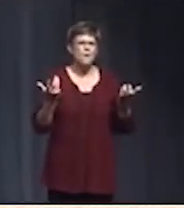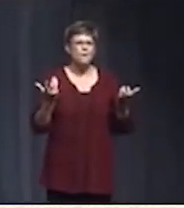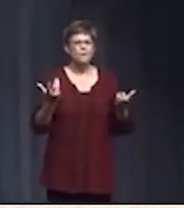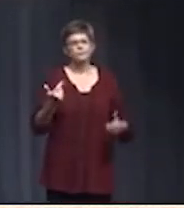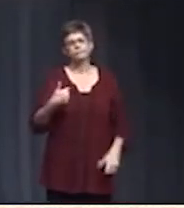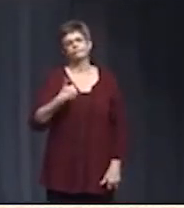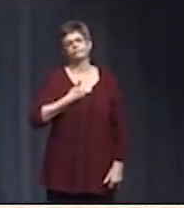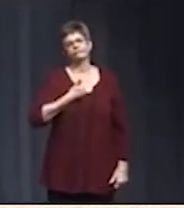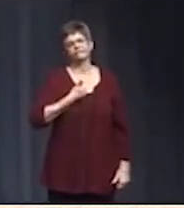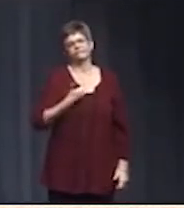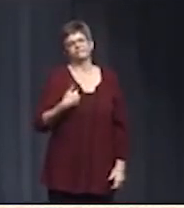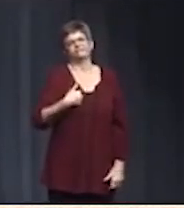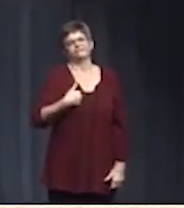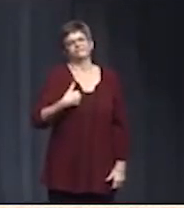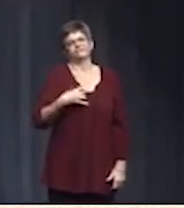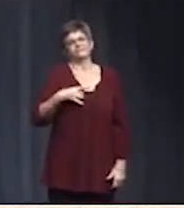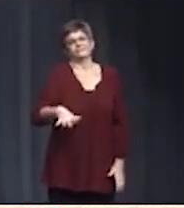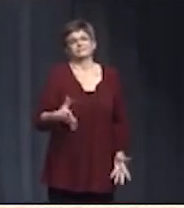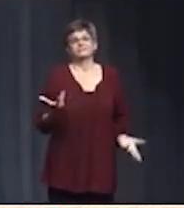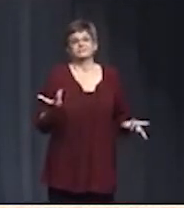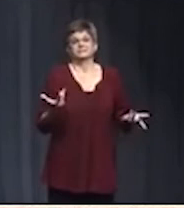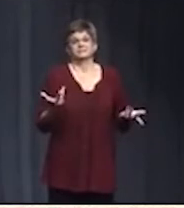I'm not a car person,